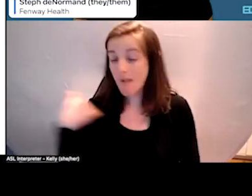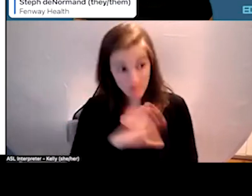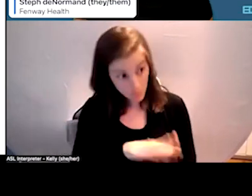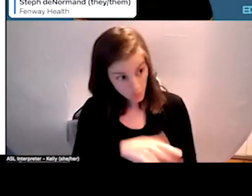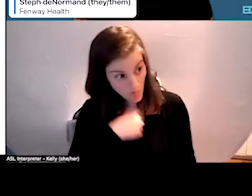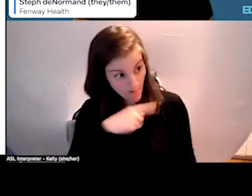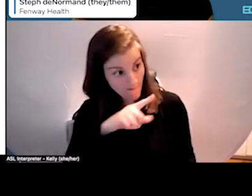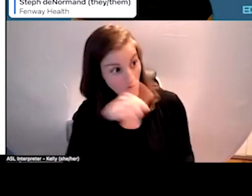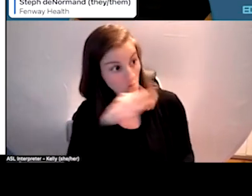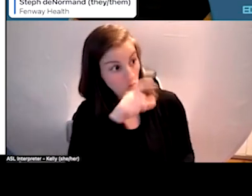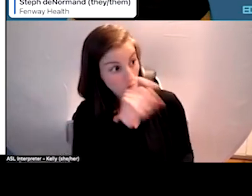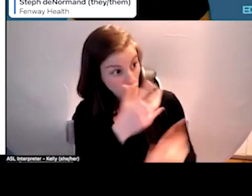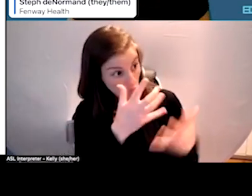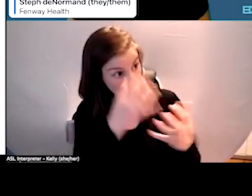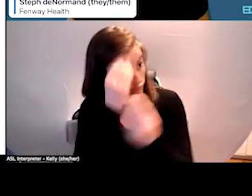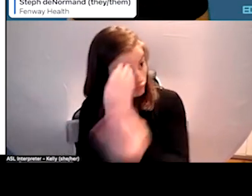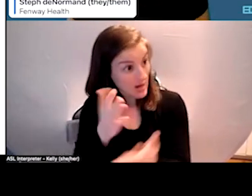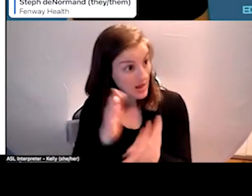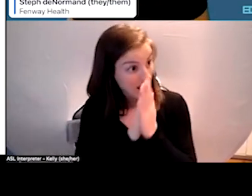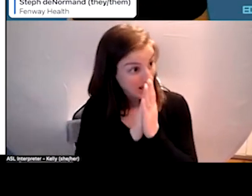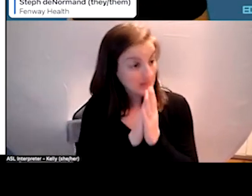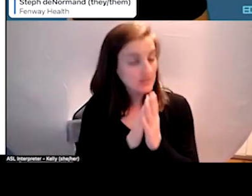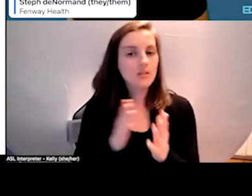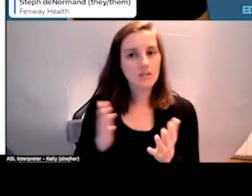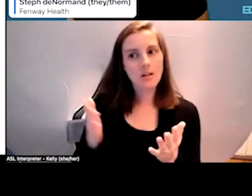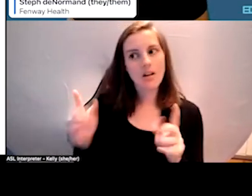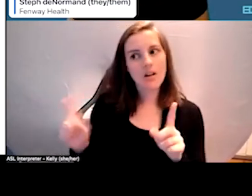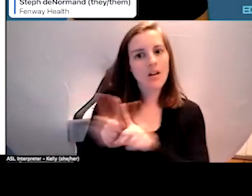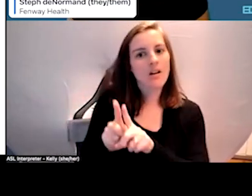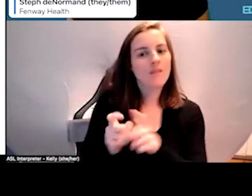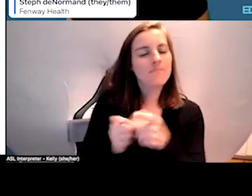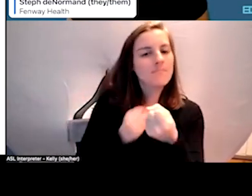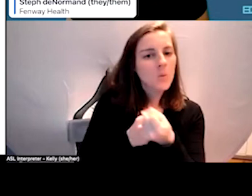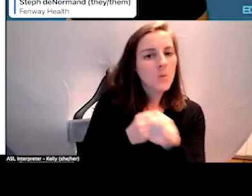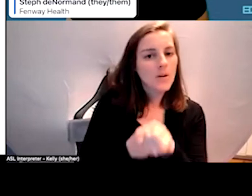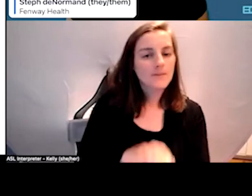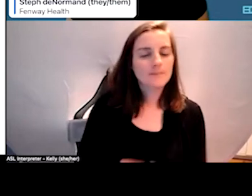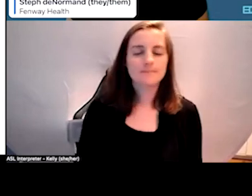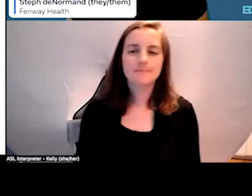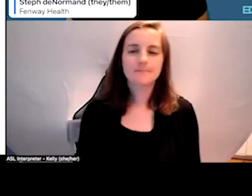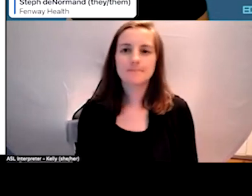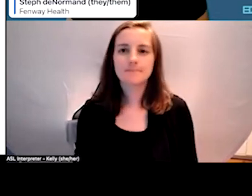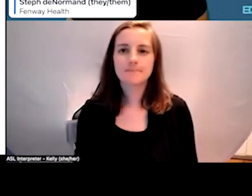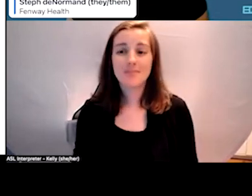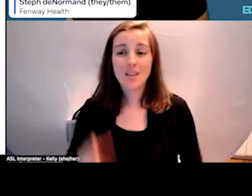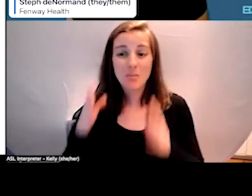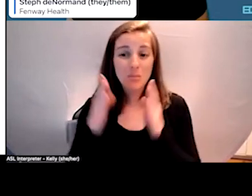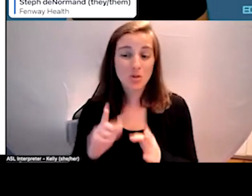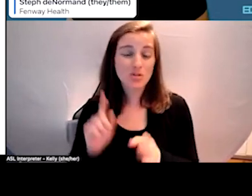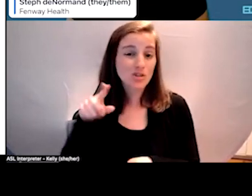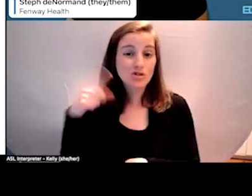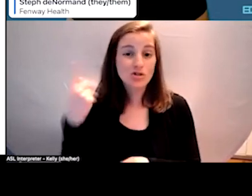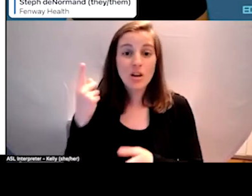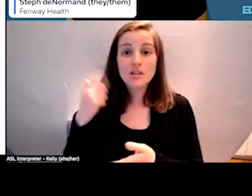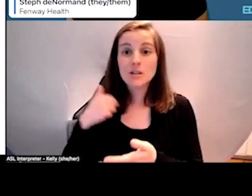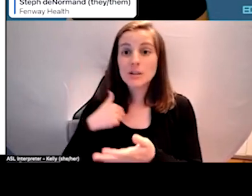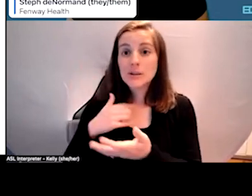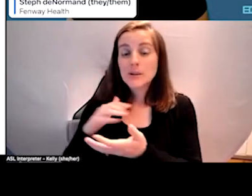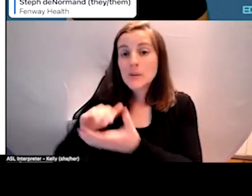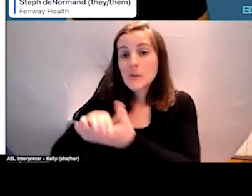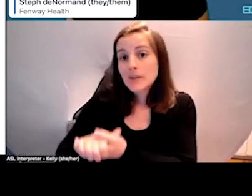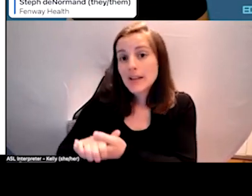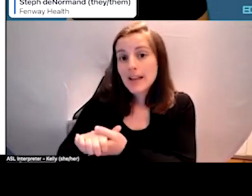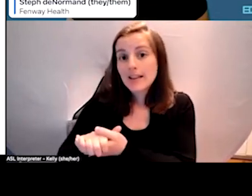now too? Having somebody just to hold your hand for a sensitive exam or